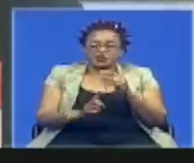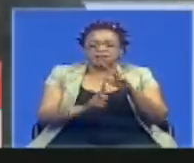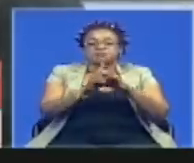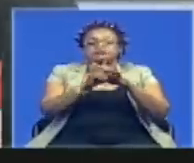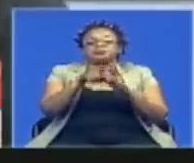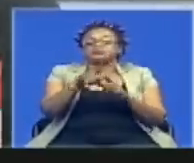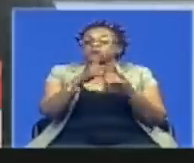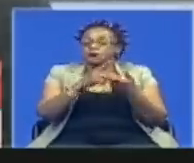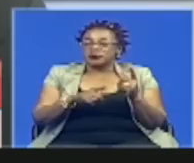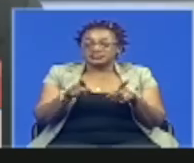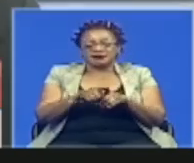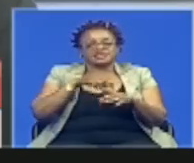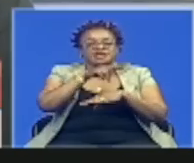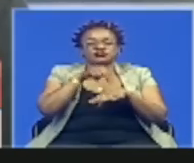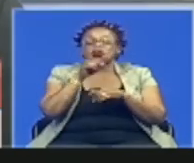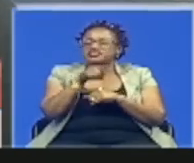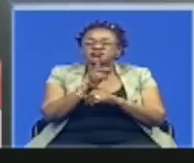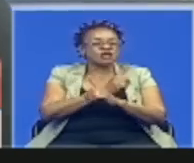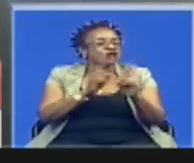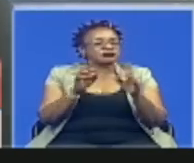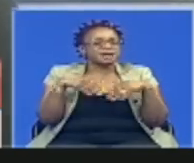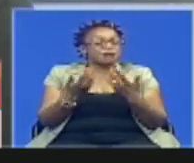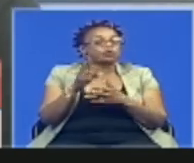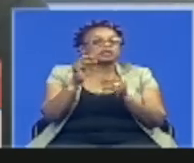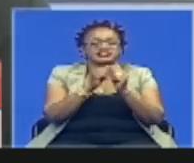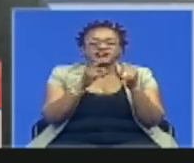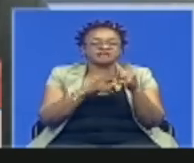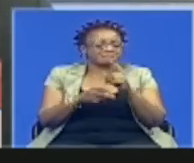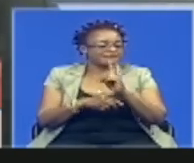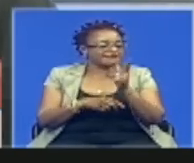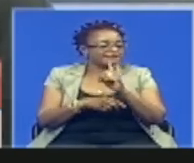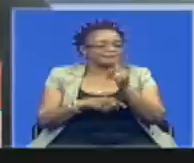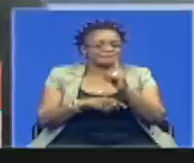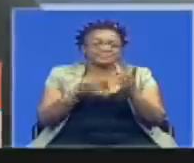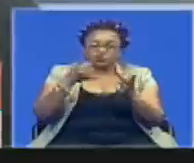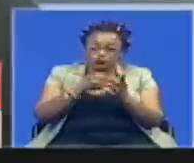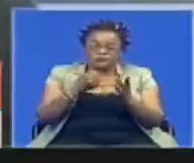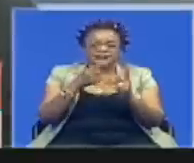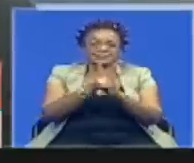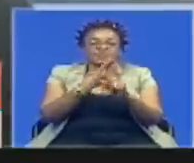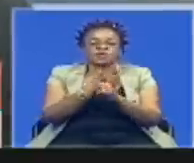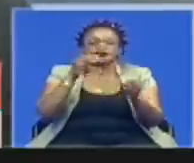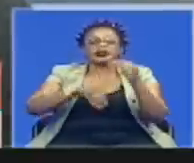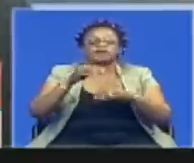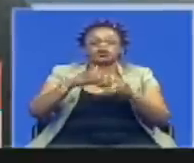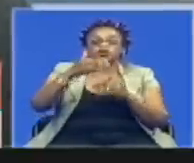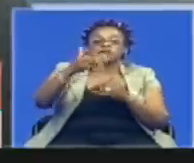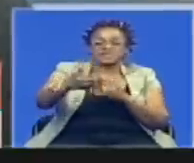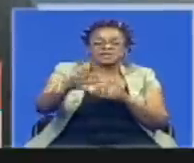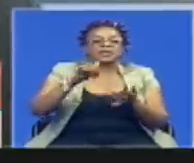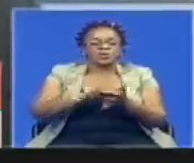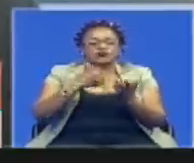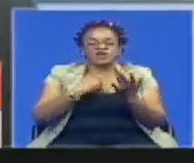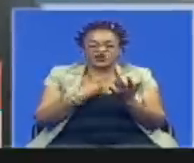what, as a nation, and this is not just about 2017, this is about several electoral contests that we have had in